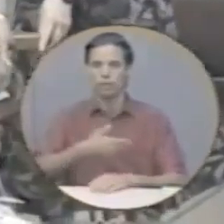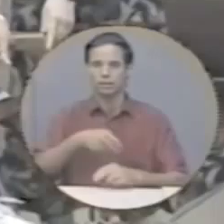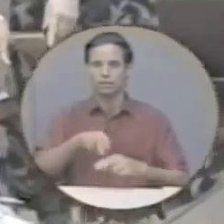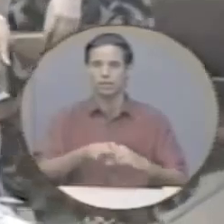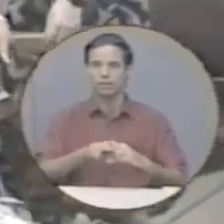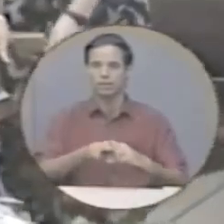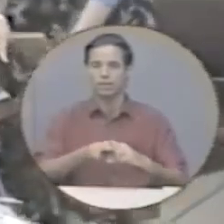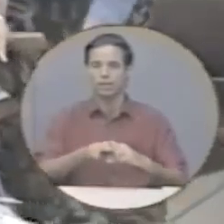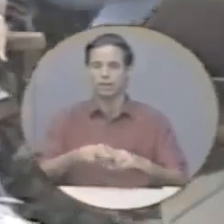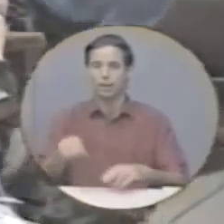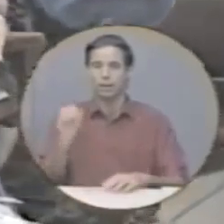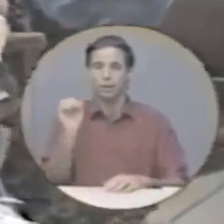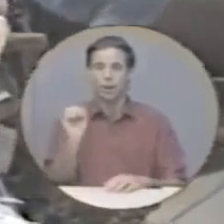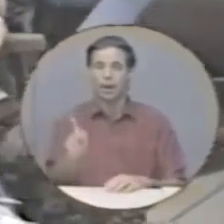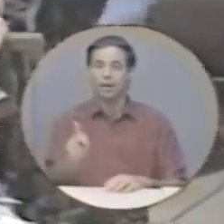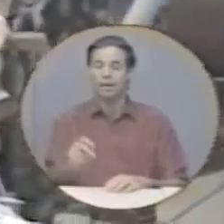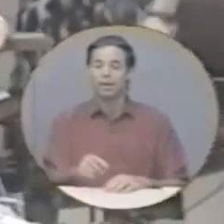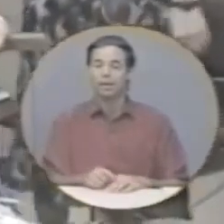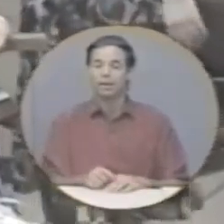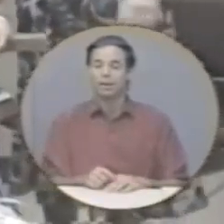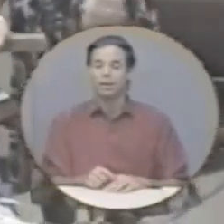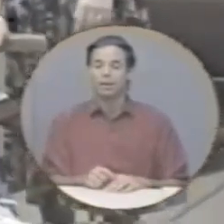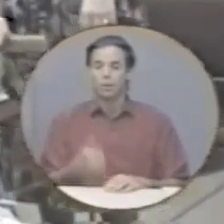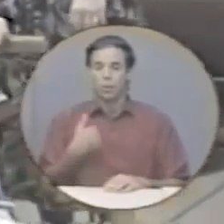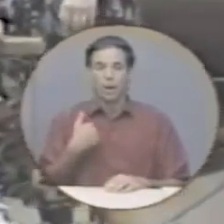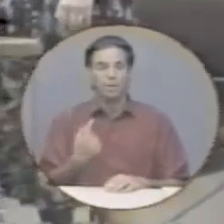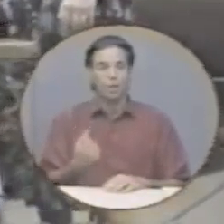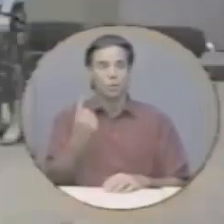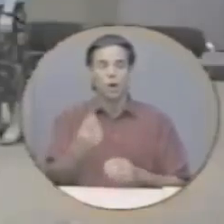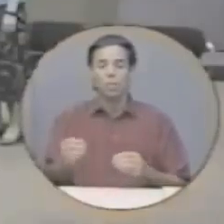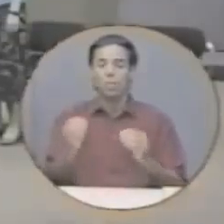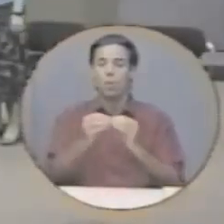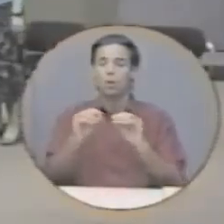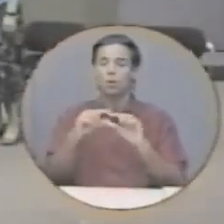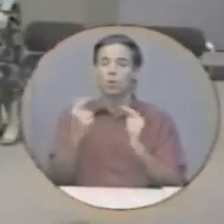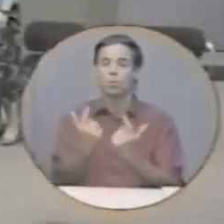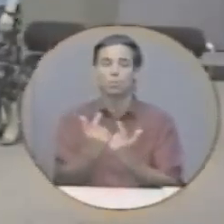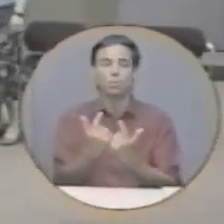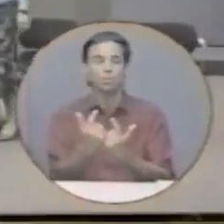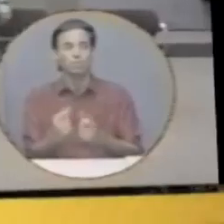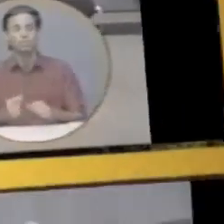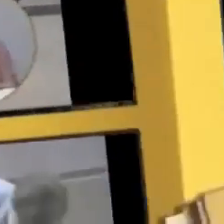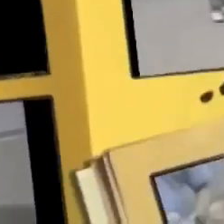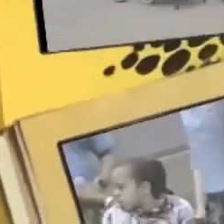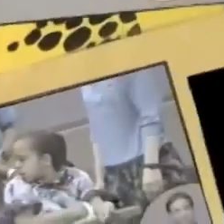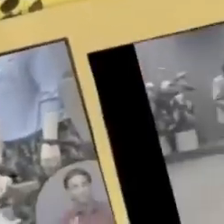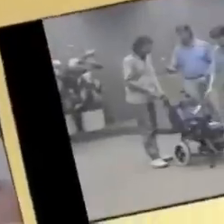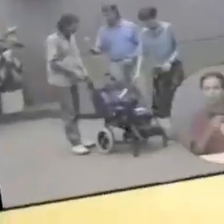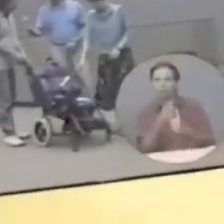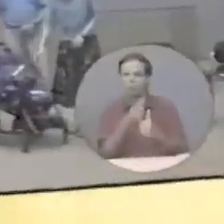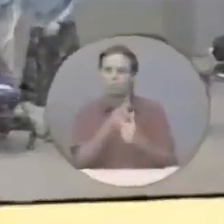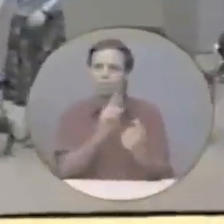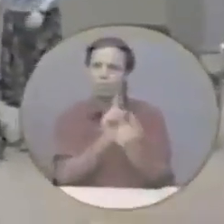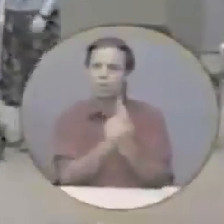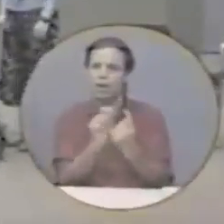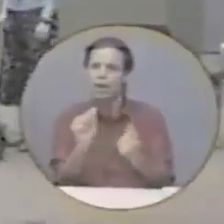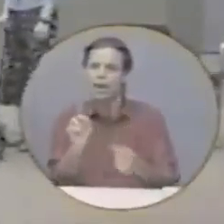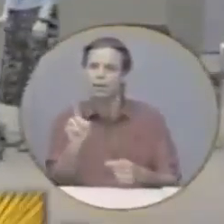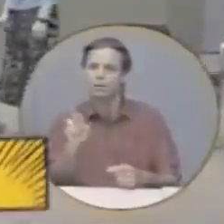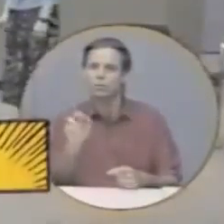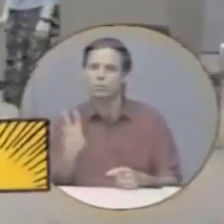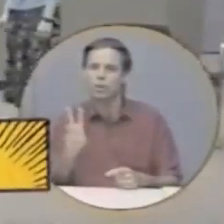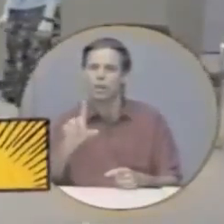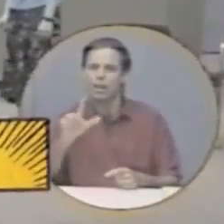position. Okay, we do have one more group. Thank you, Bob. Thanks a lot, Bob. Bye, Cheryl. I saw the chair in the video. This